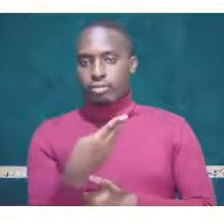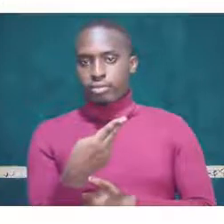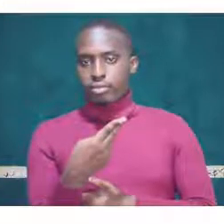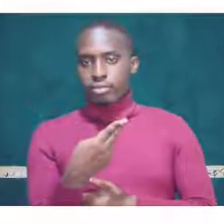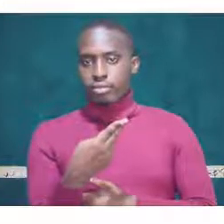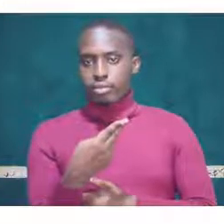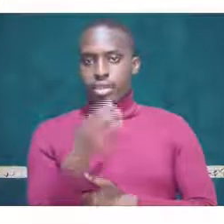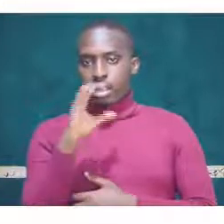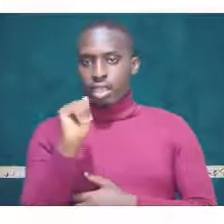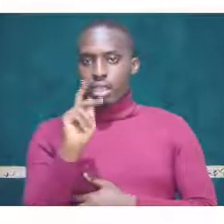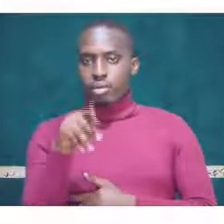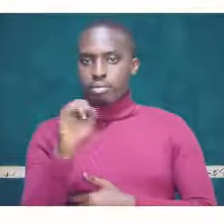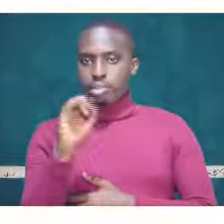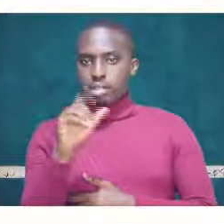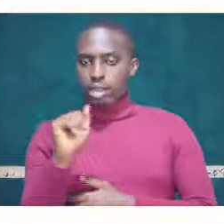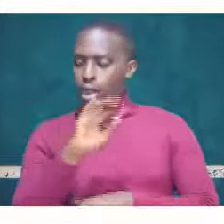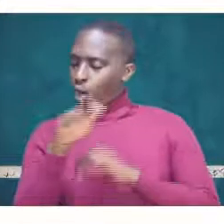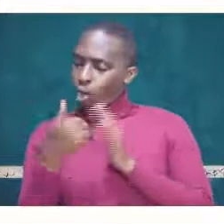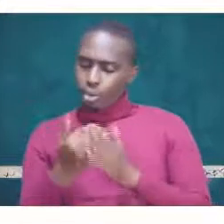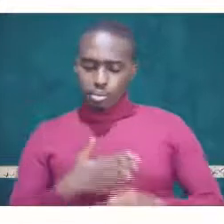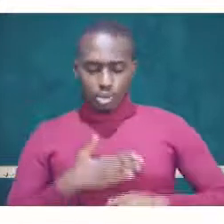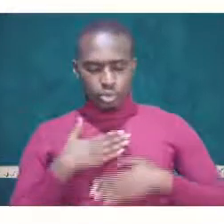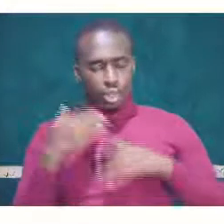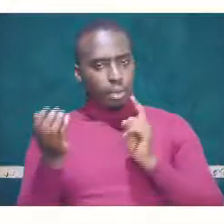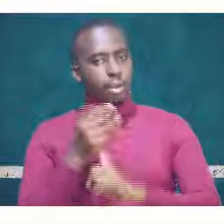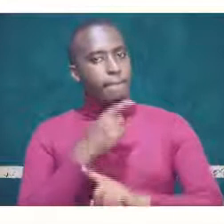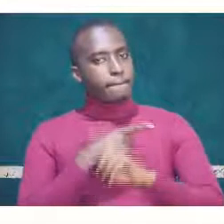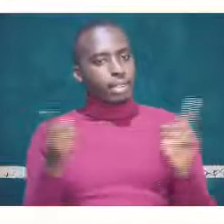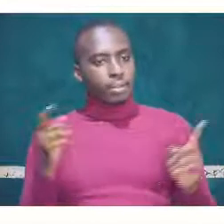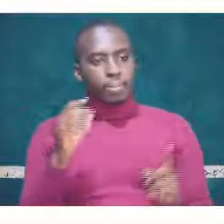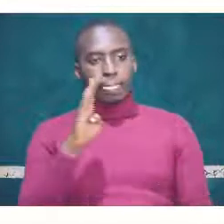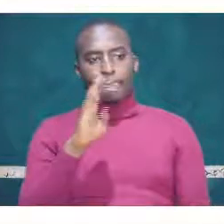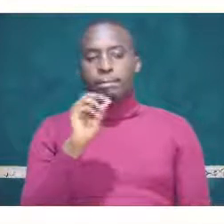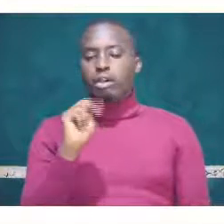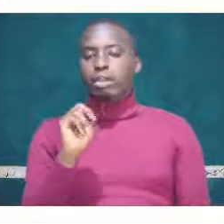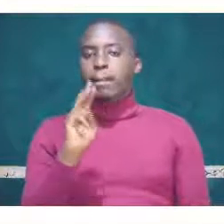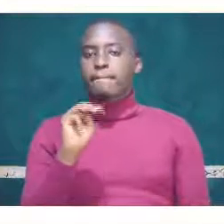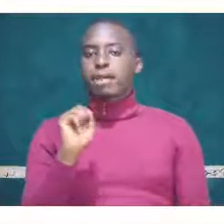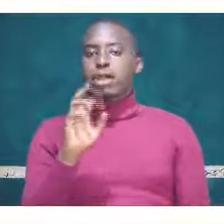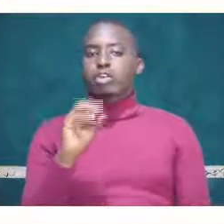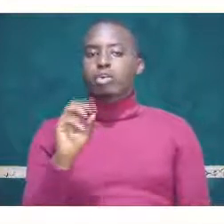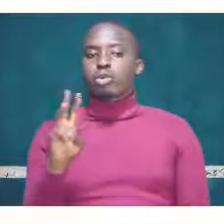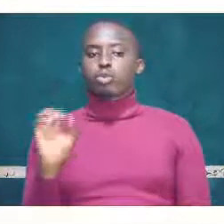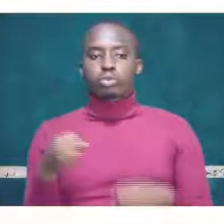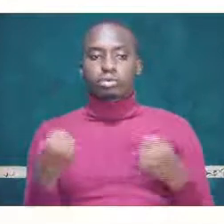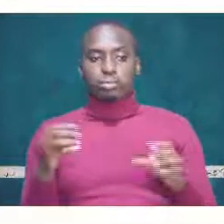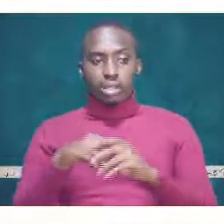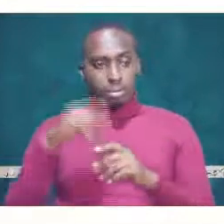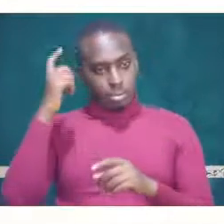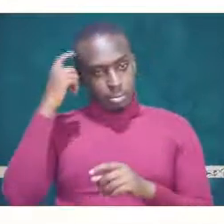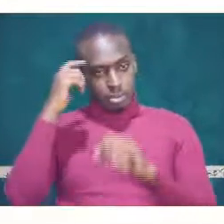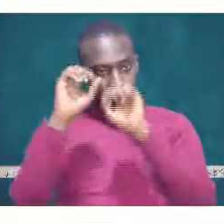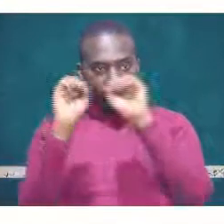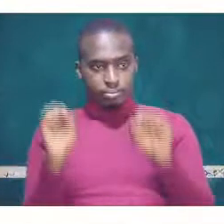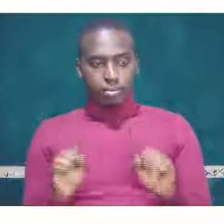lymphatic capillaries are found in all regions of the body, except in the bone marrows, in the nervous system, in the central nervous system,